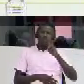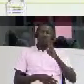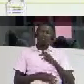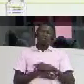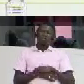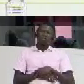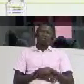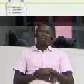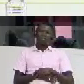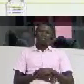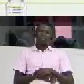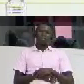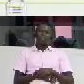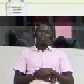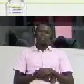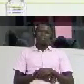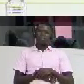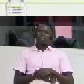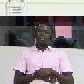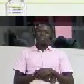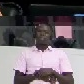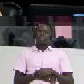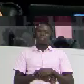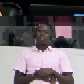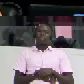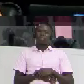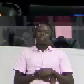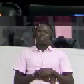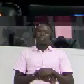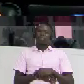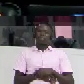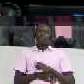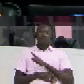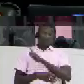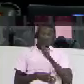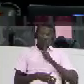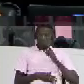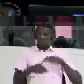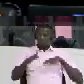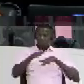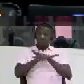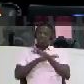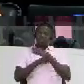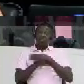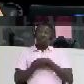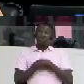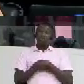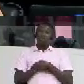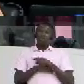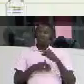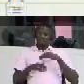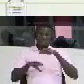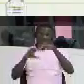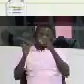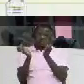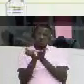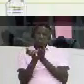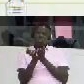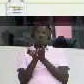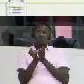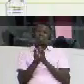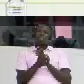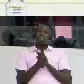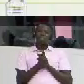12, am ñu dugga foofu noonu. some individuals came in. groupe. It was a